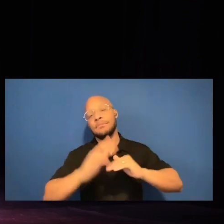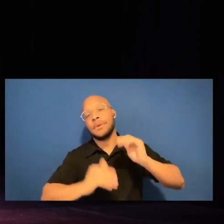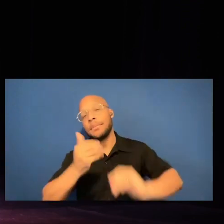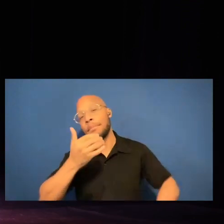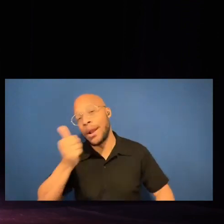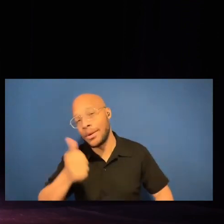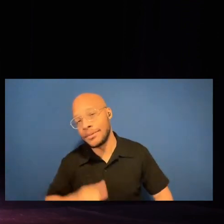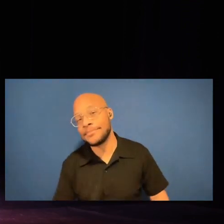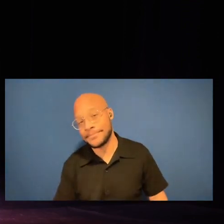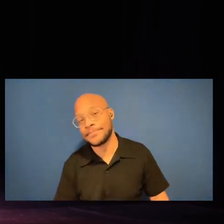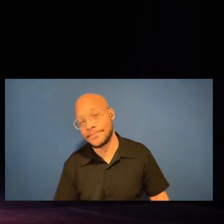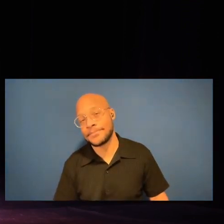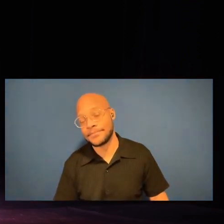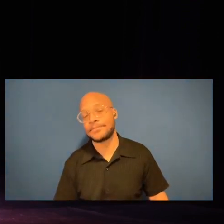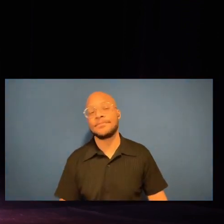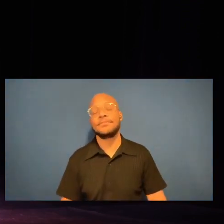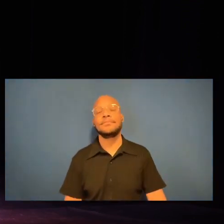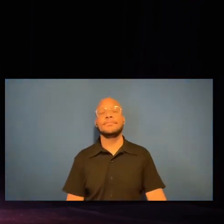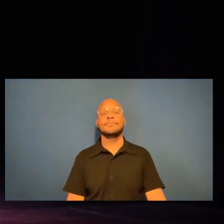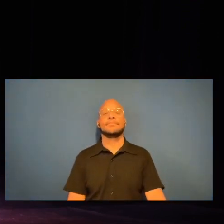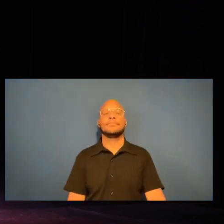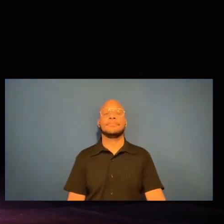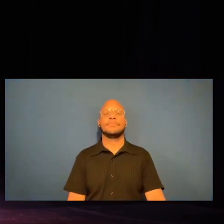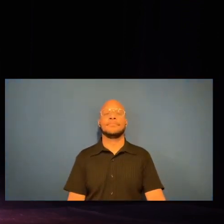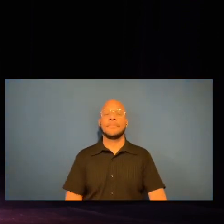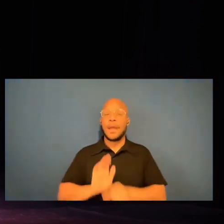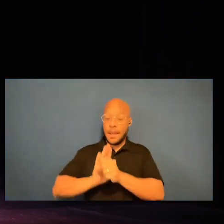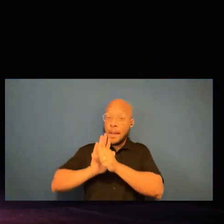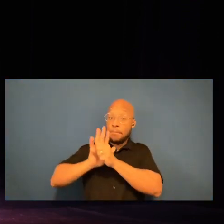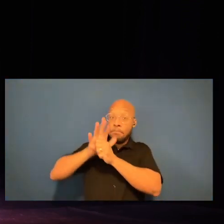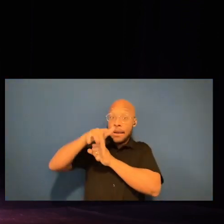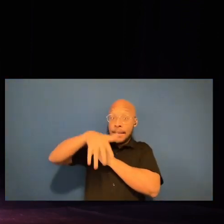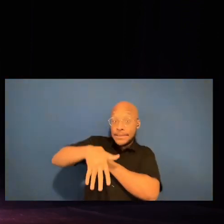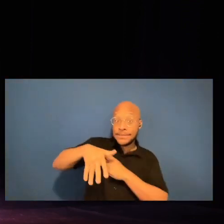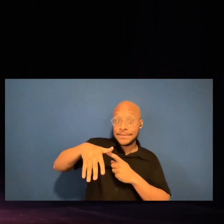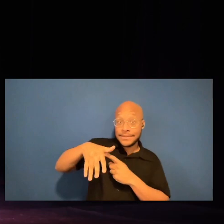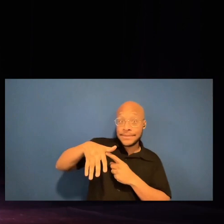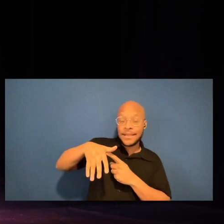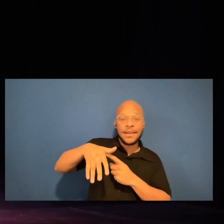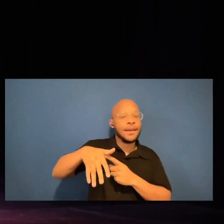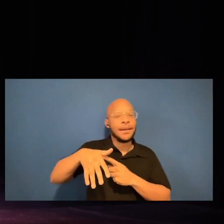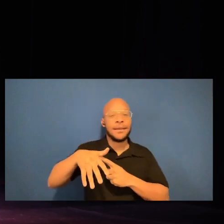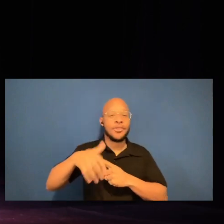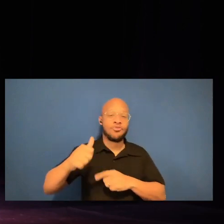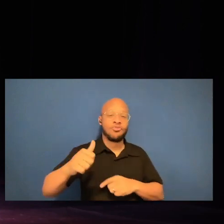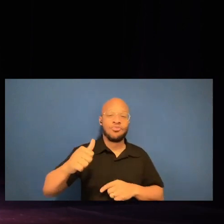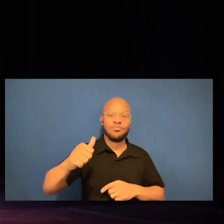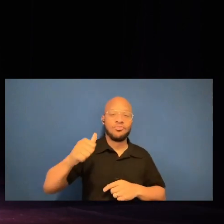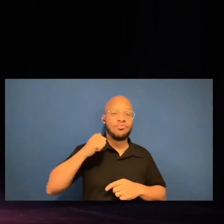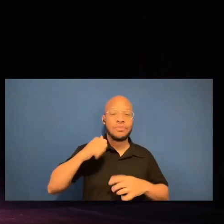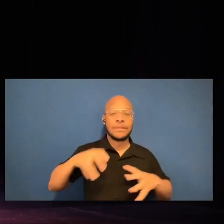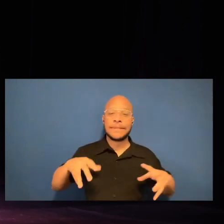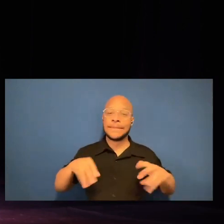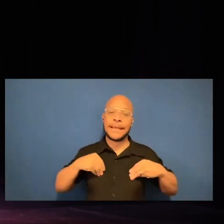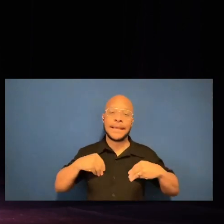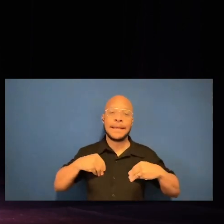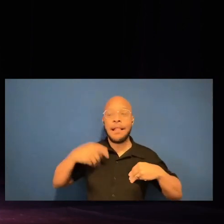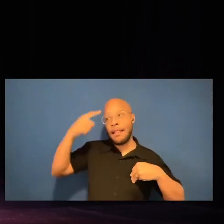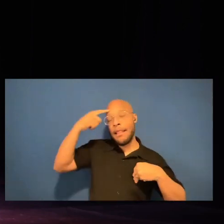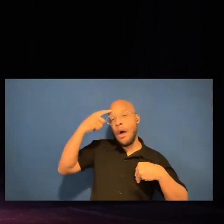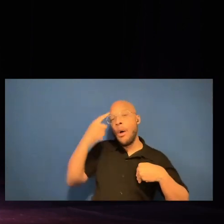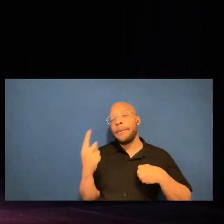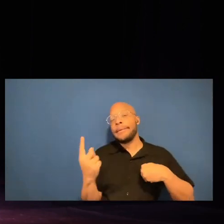Abundance rejects the mythology of singular success and instead embraces communal harvesting.